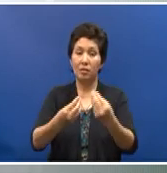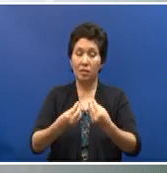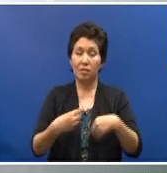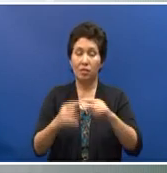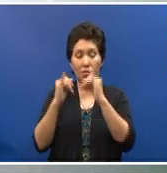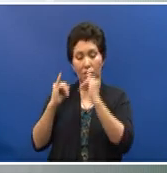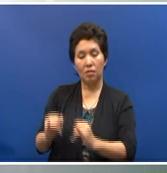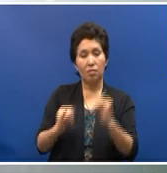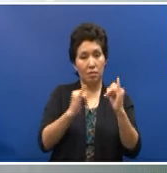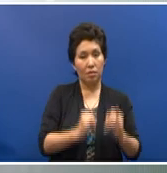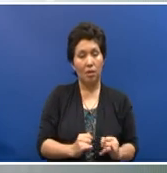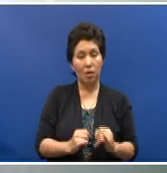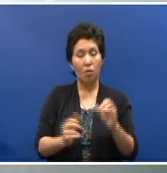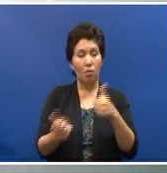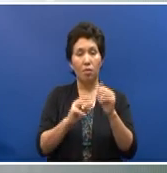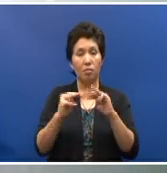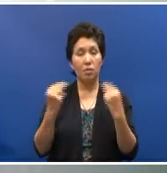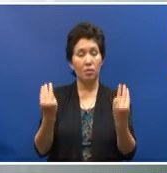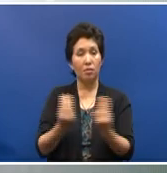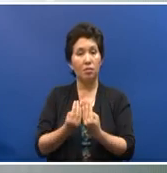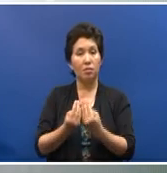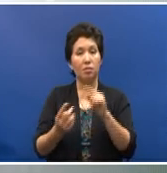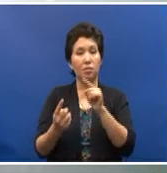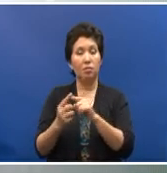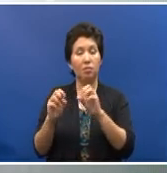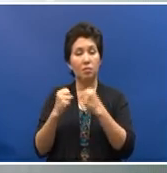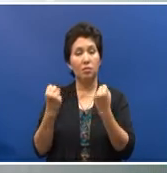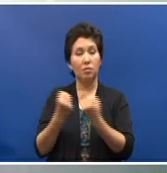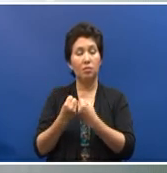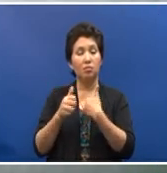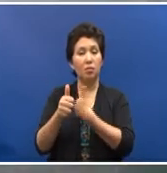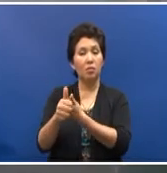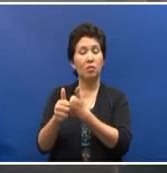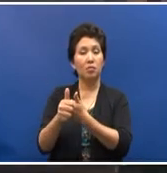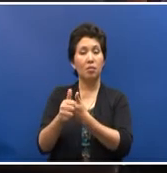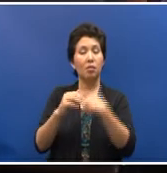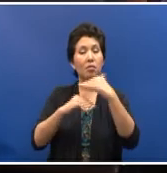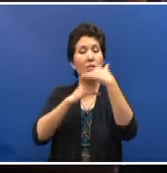to an individual by society due to socio-cultural factors.